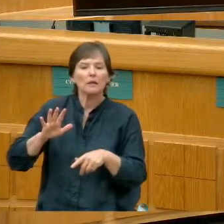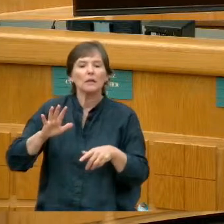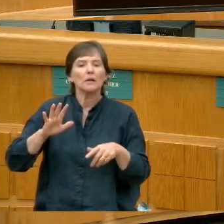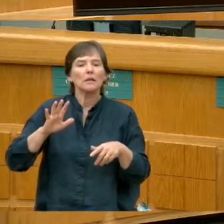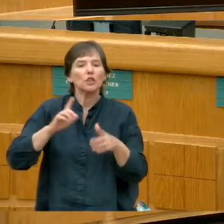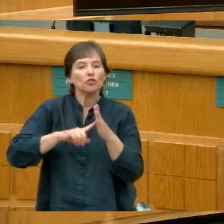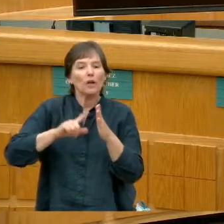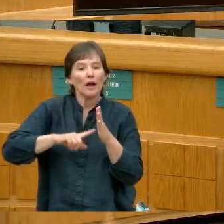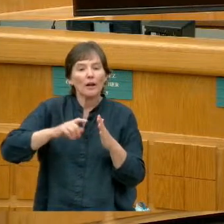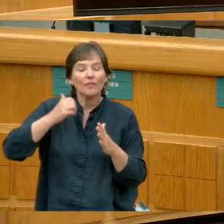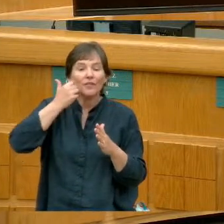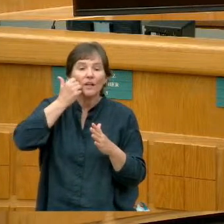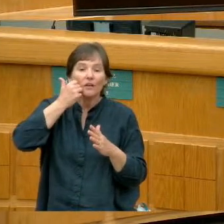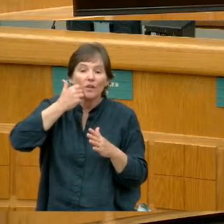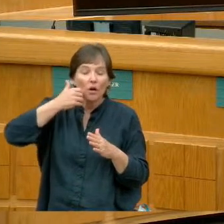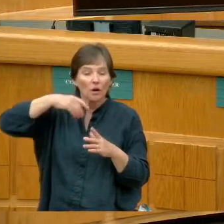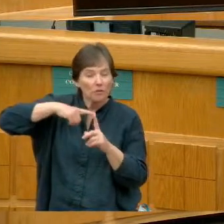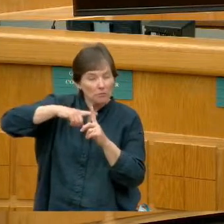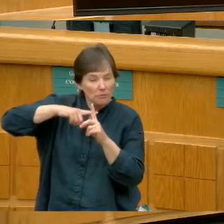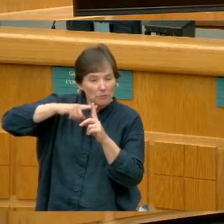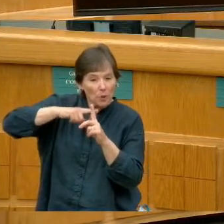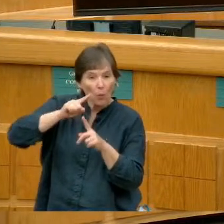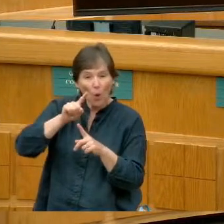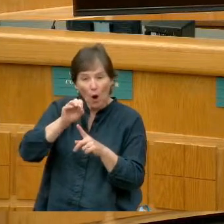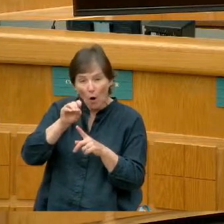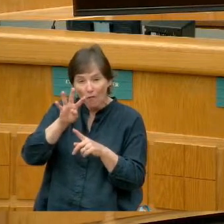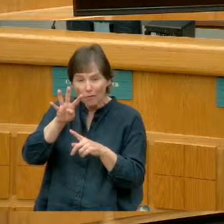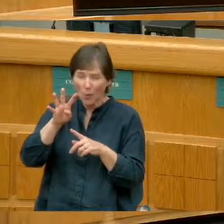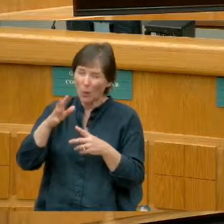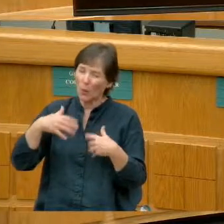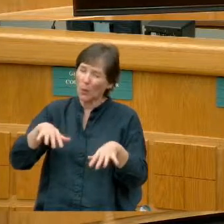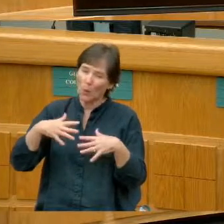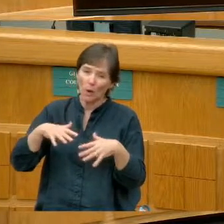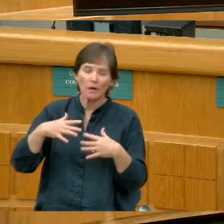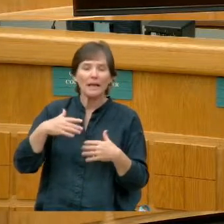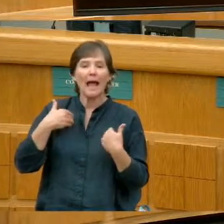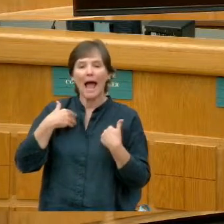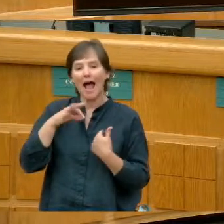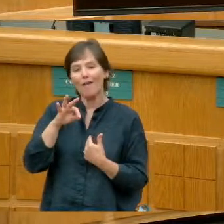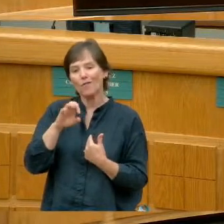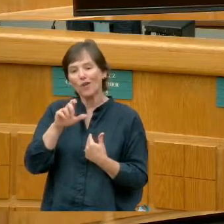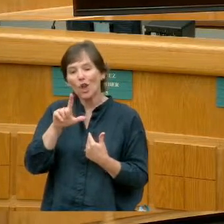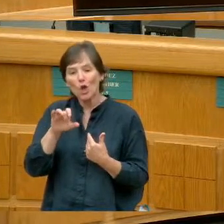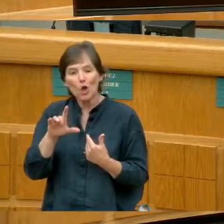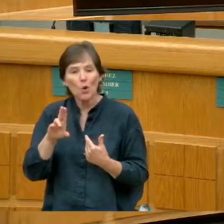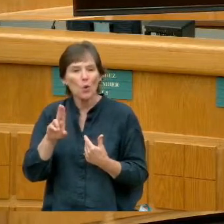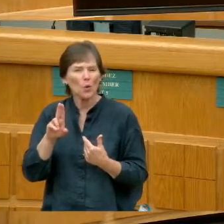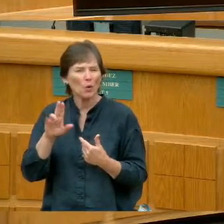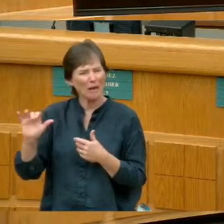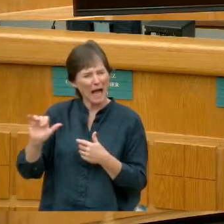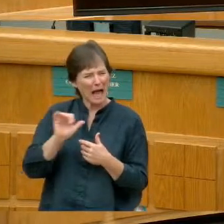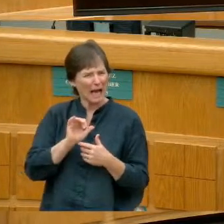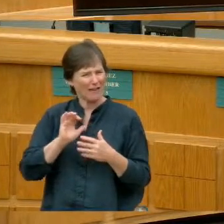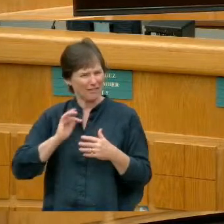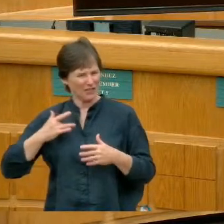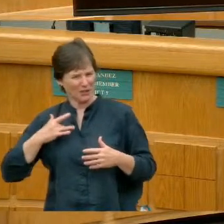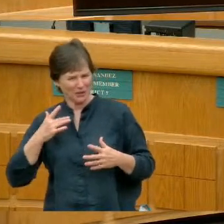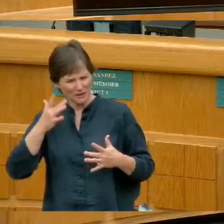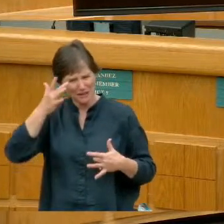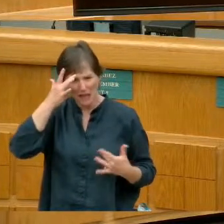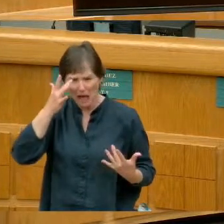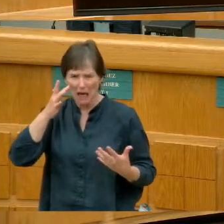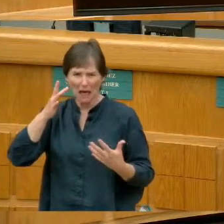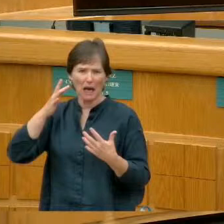100.4, coughing, shortness of breath, headache, flu-like symptoms, or other COVID-19 symptoms. Now it's